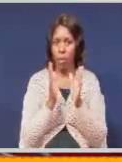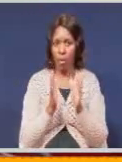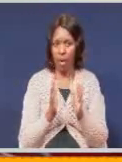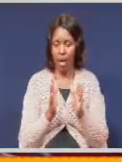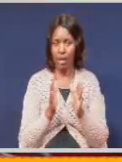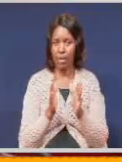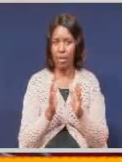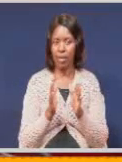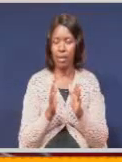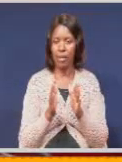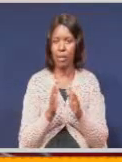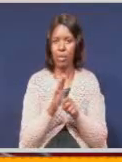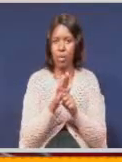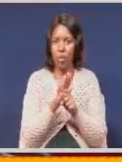Governor